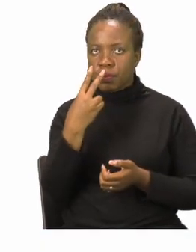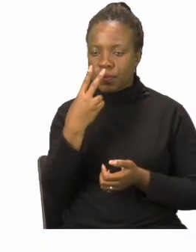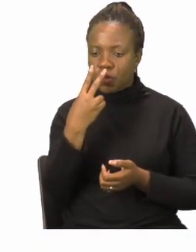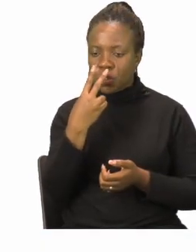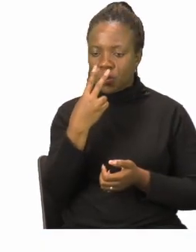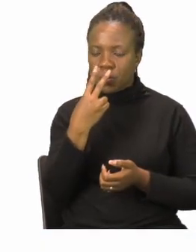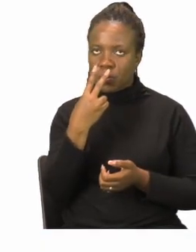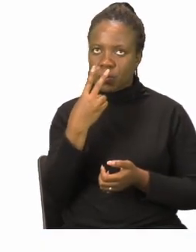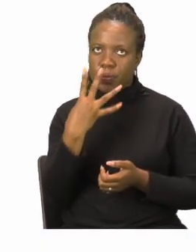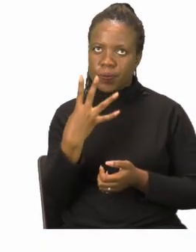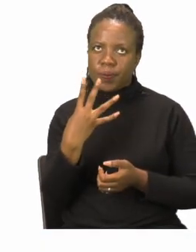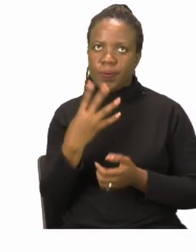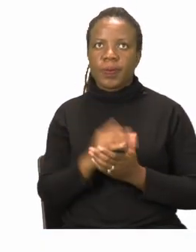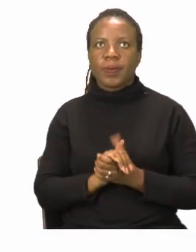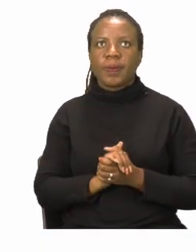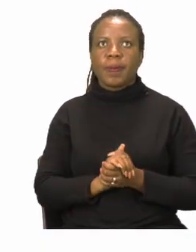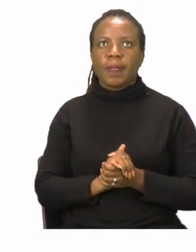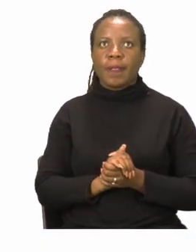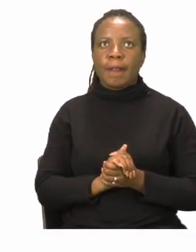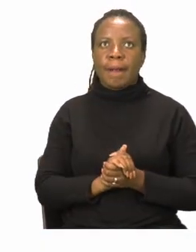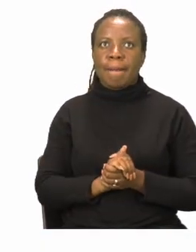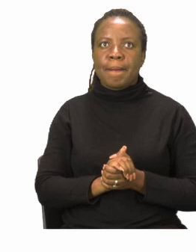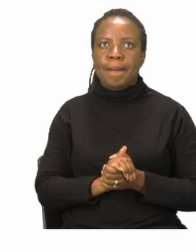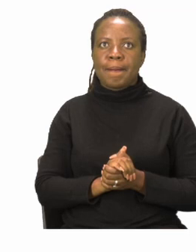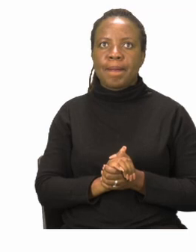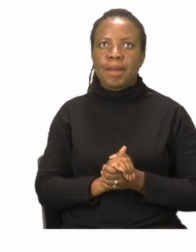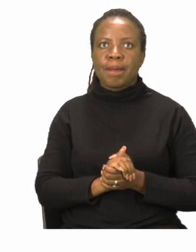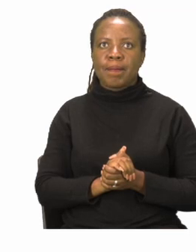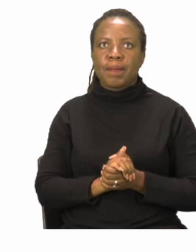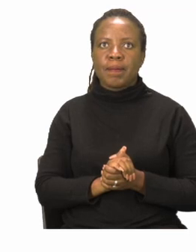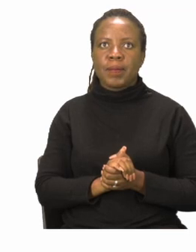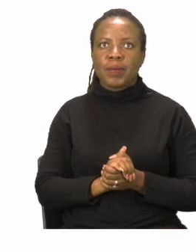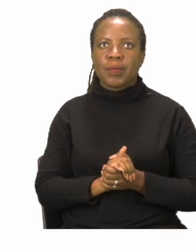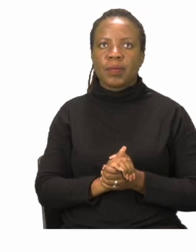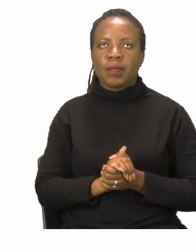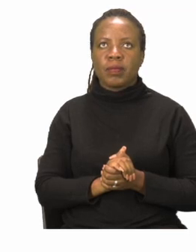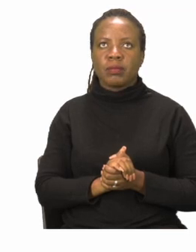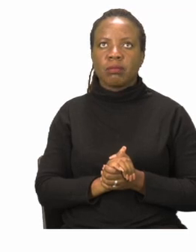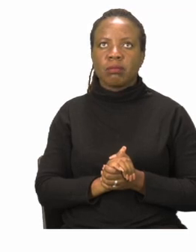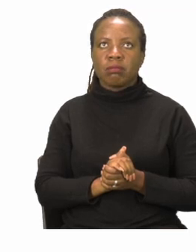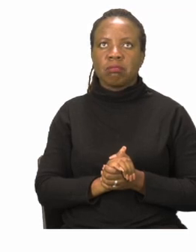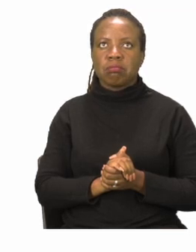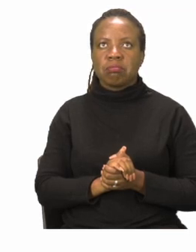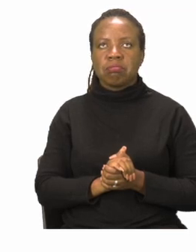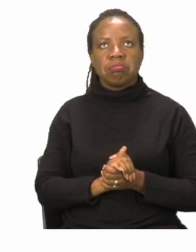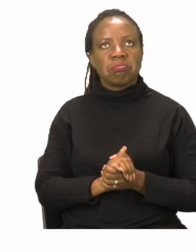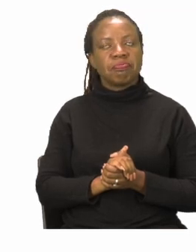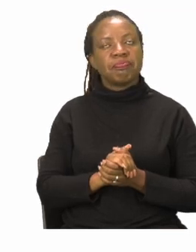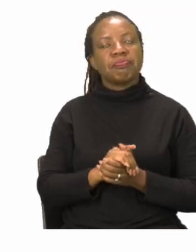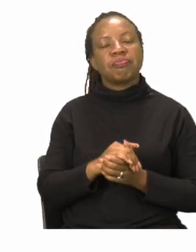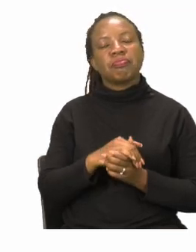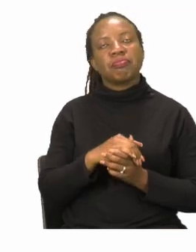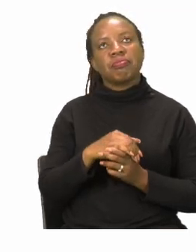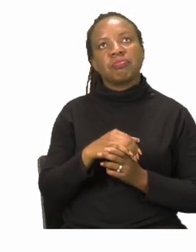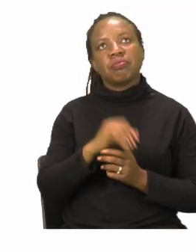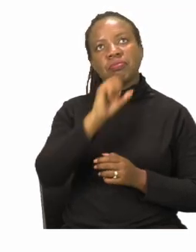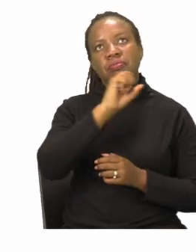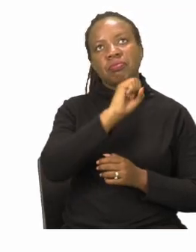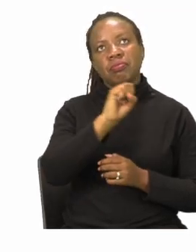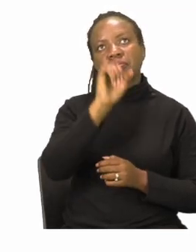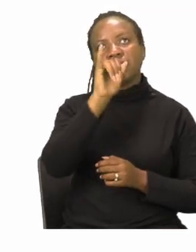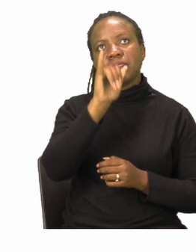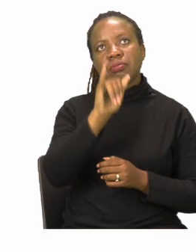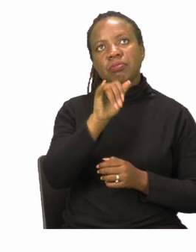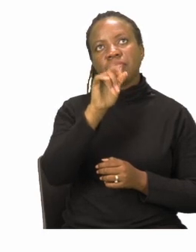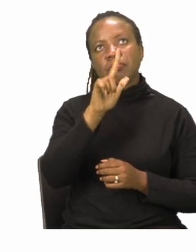on page 24, we are quickly going to look at some syllables. Now,